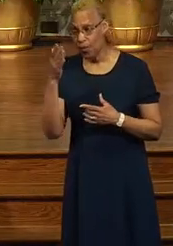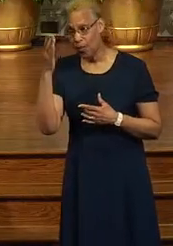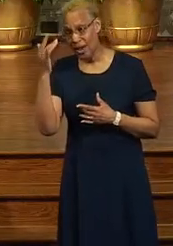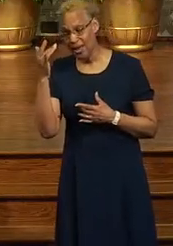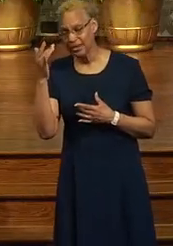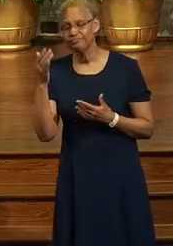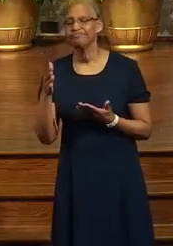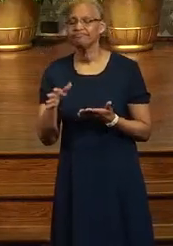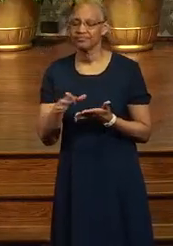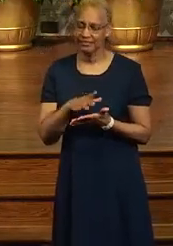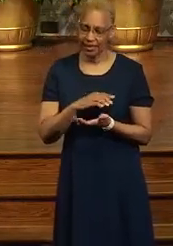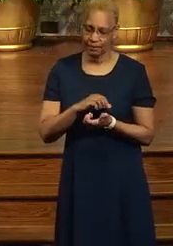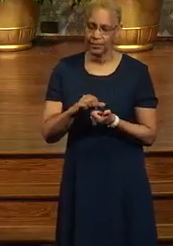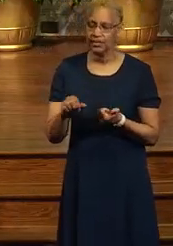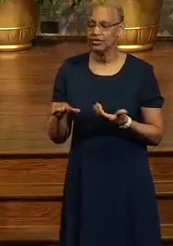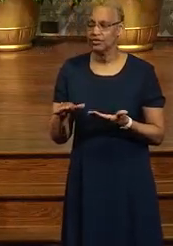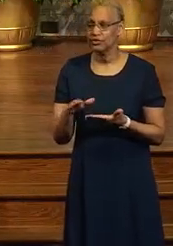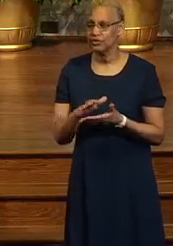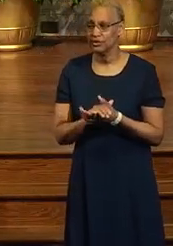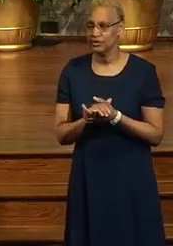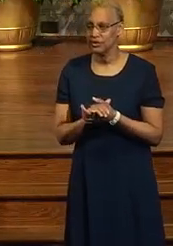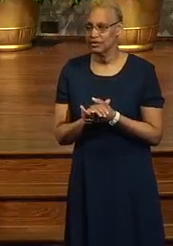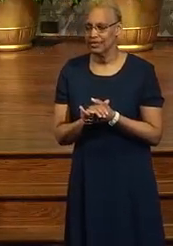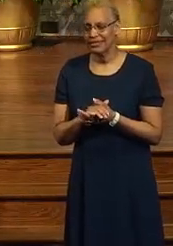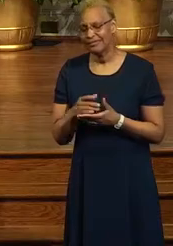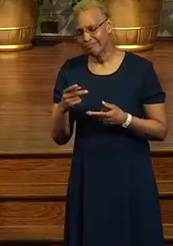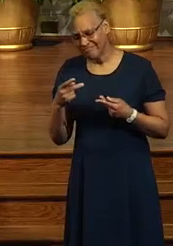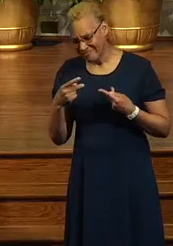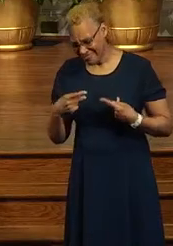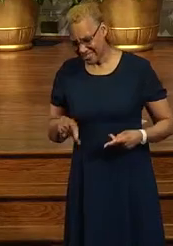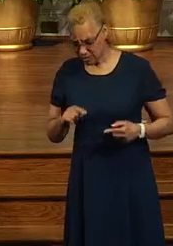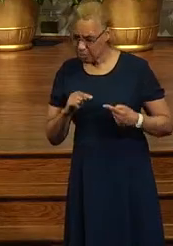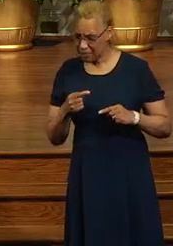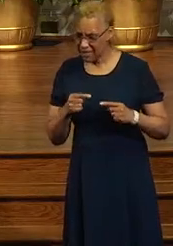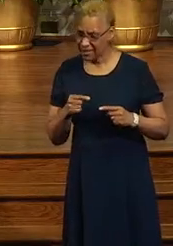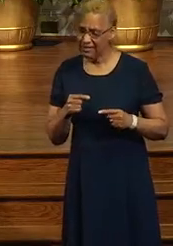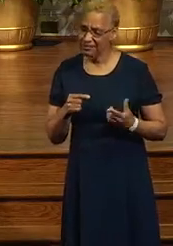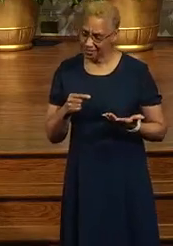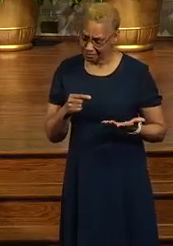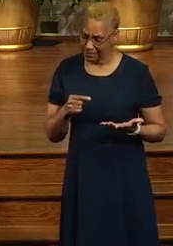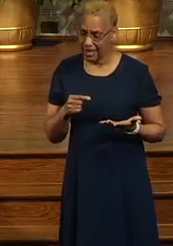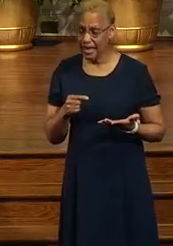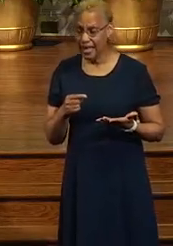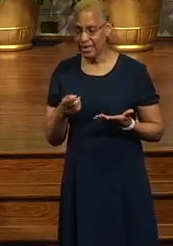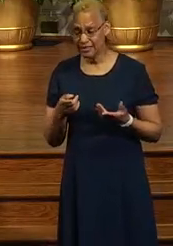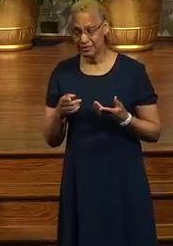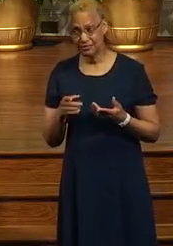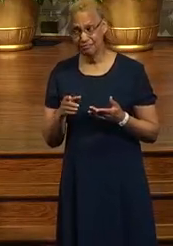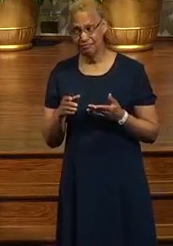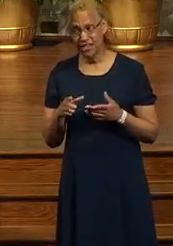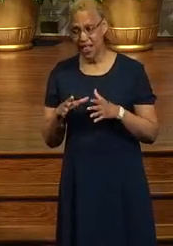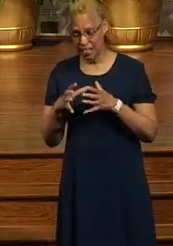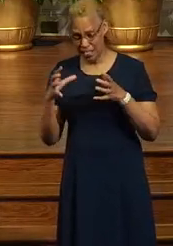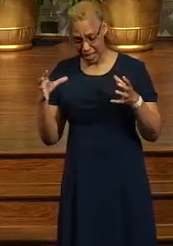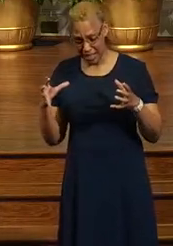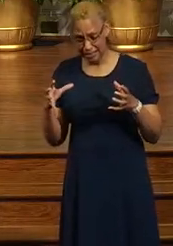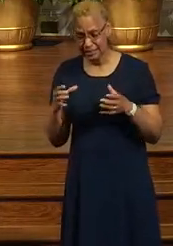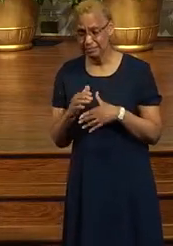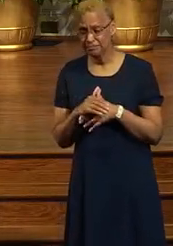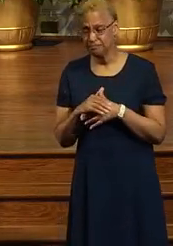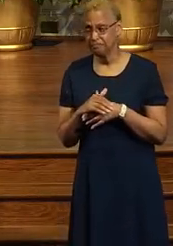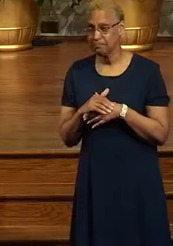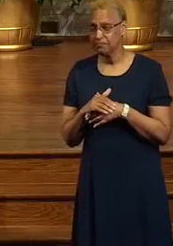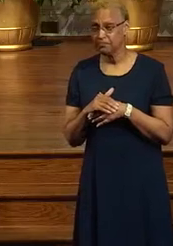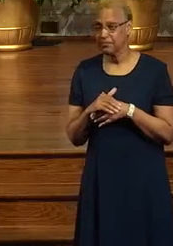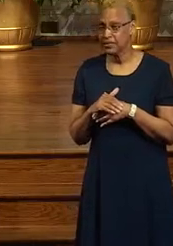And so the physical pain is great. And those of you that are worshiping us online,